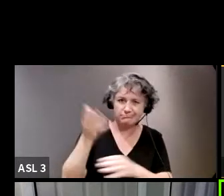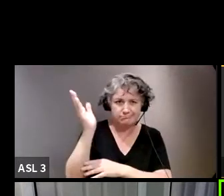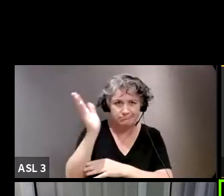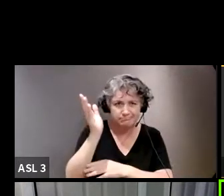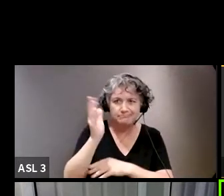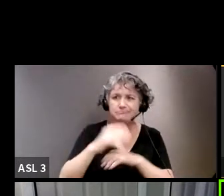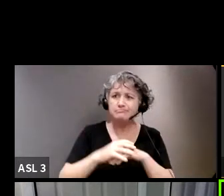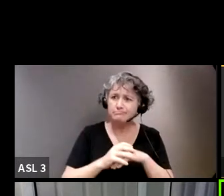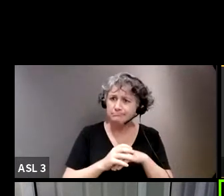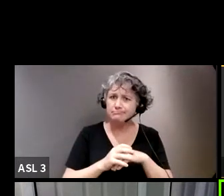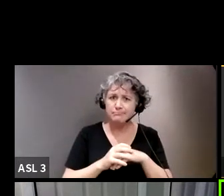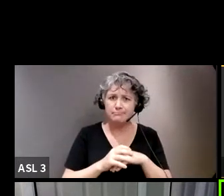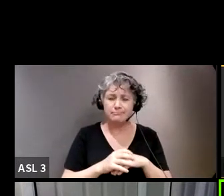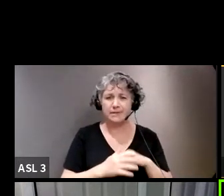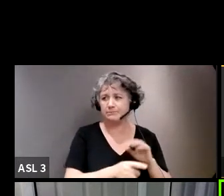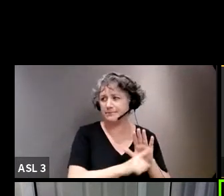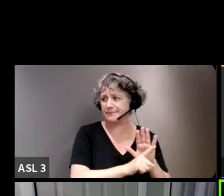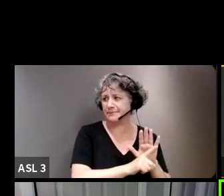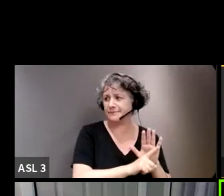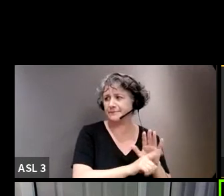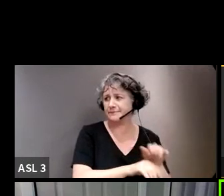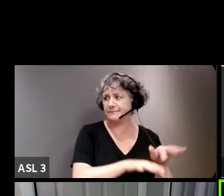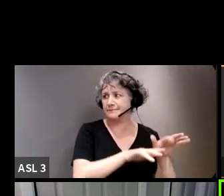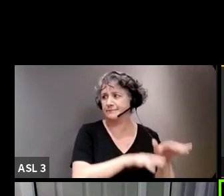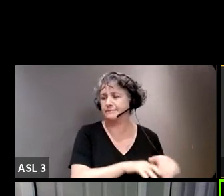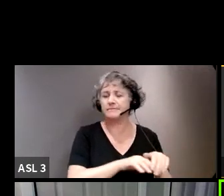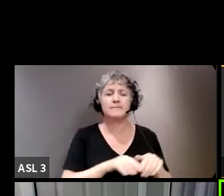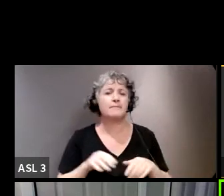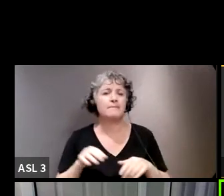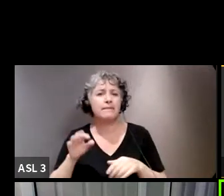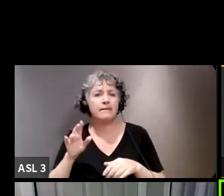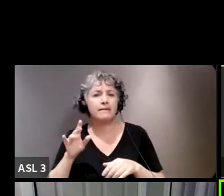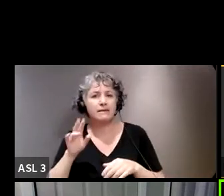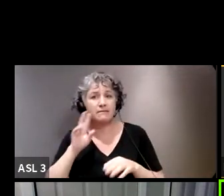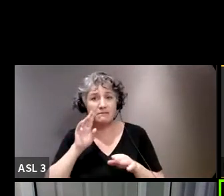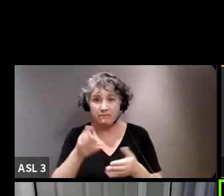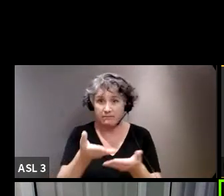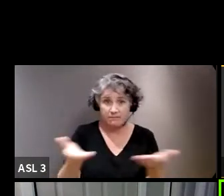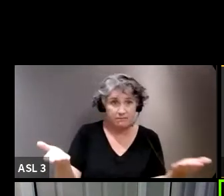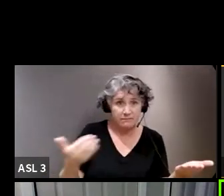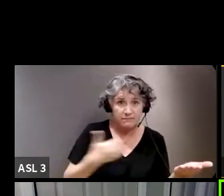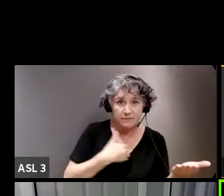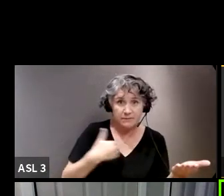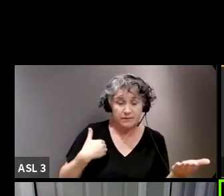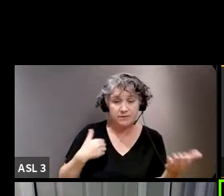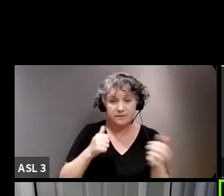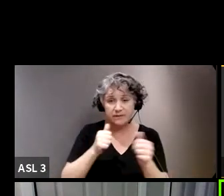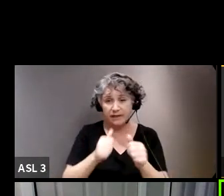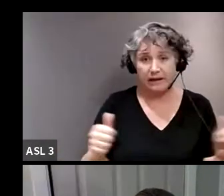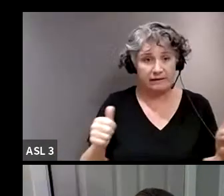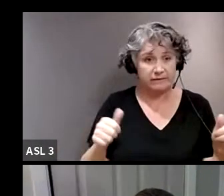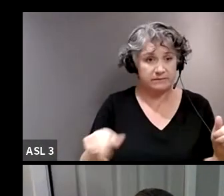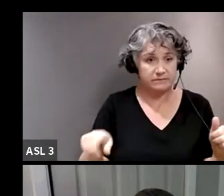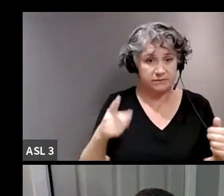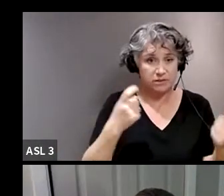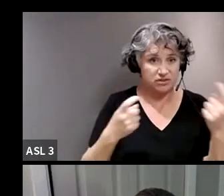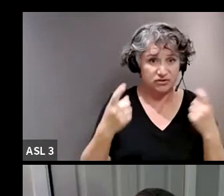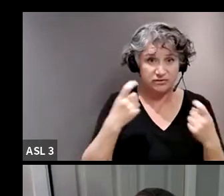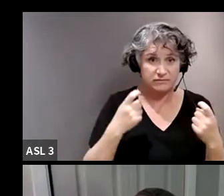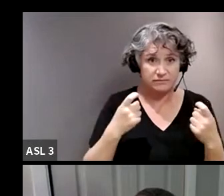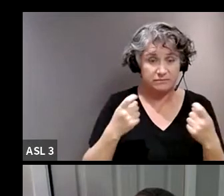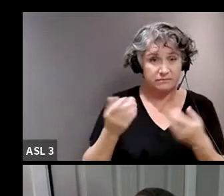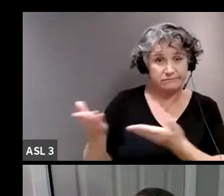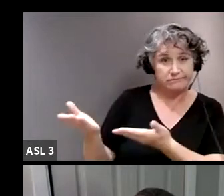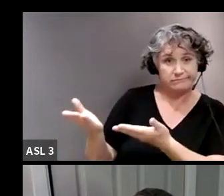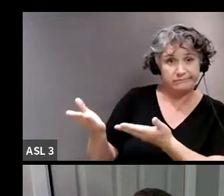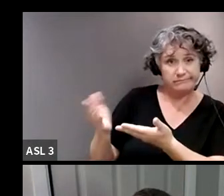your your voice heard um i'll look to members if there's anyone who has any questions of anything that uh